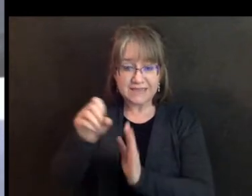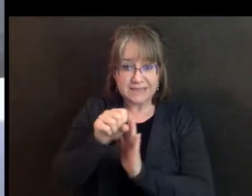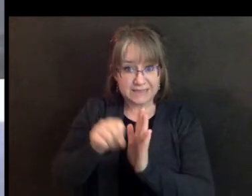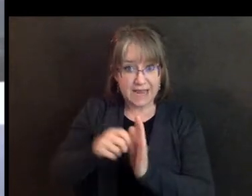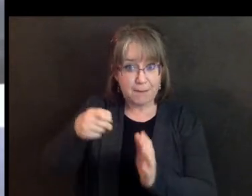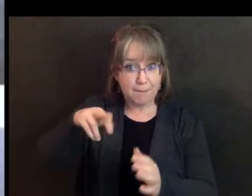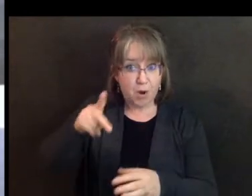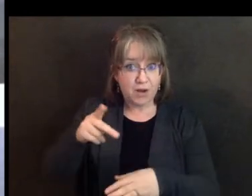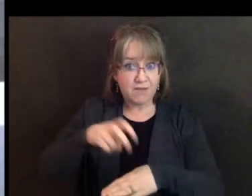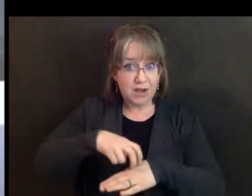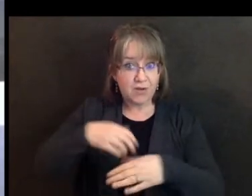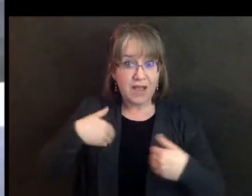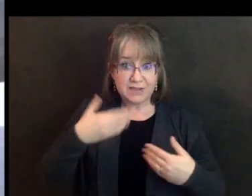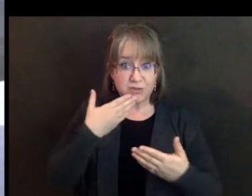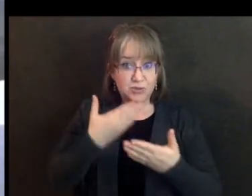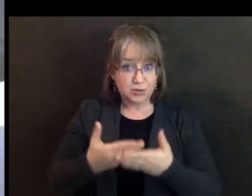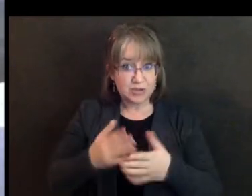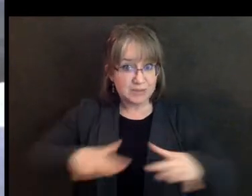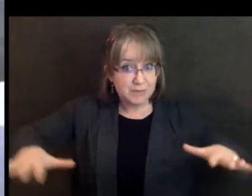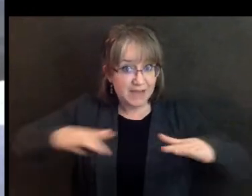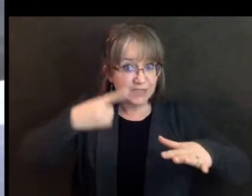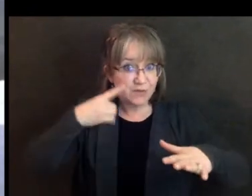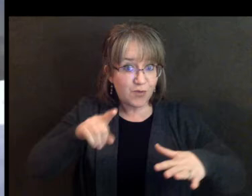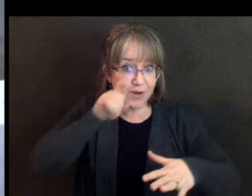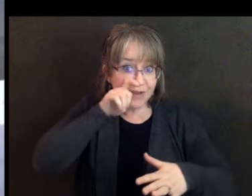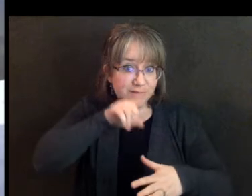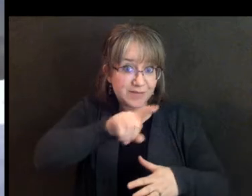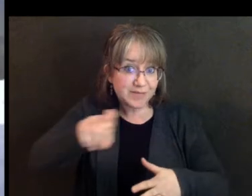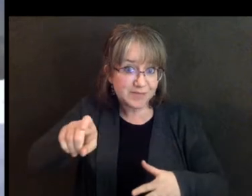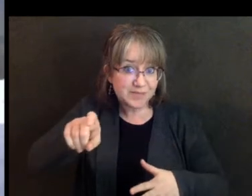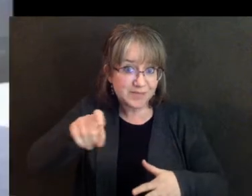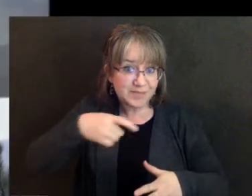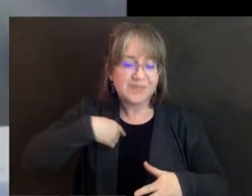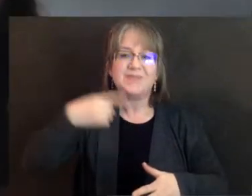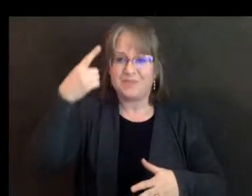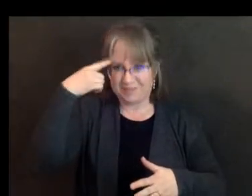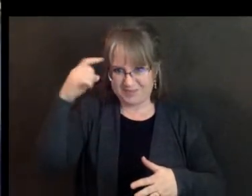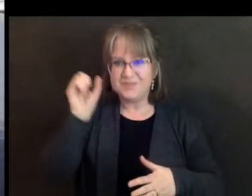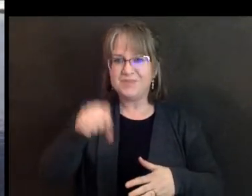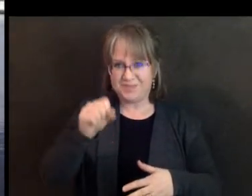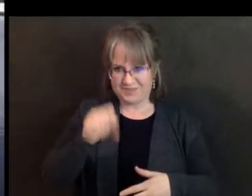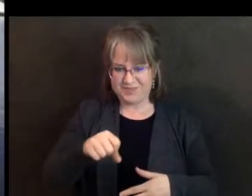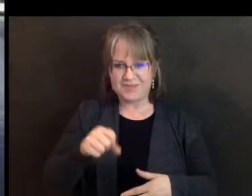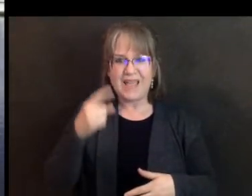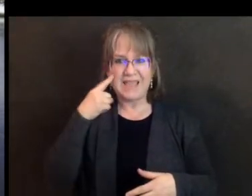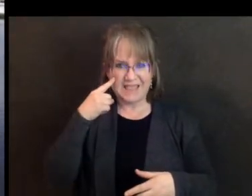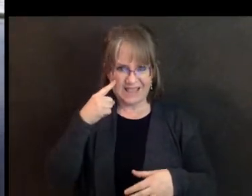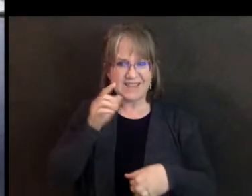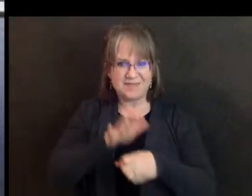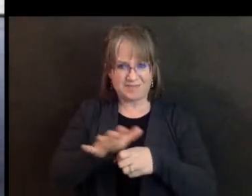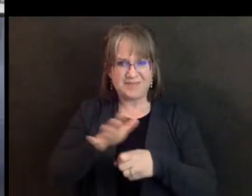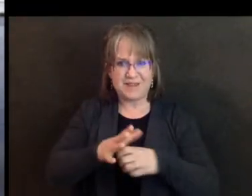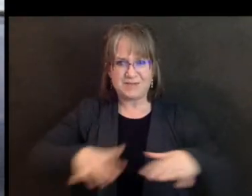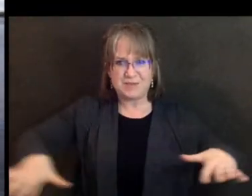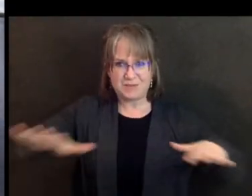answer. And I think they do. I think we definitely have enough space here at Harriman.